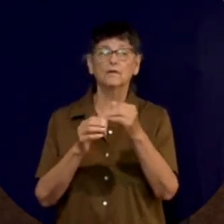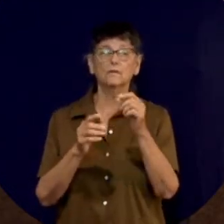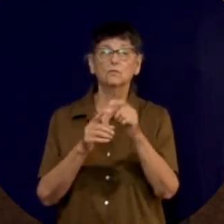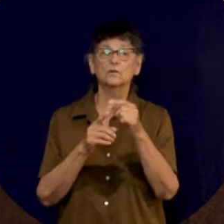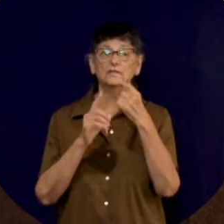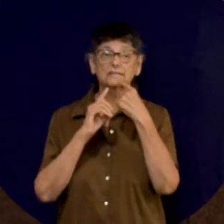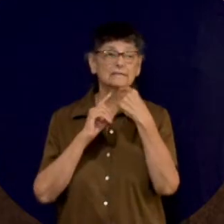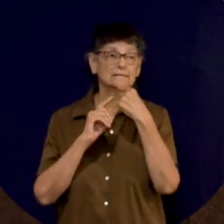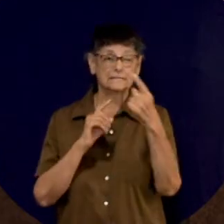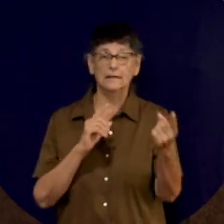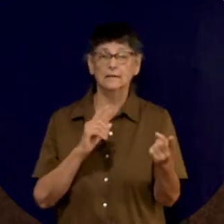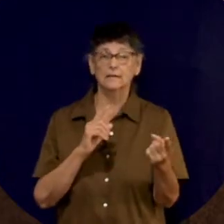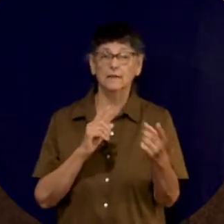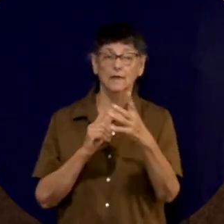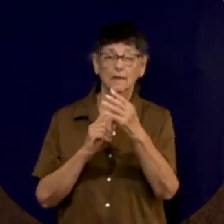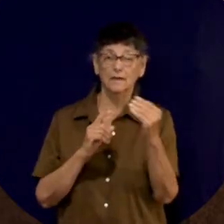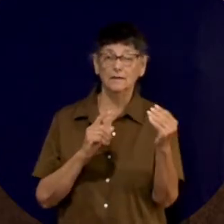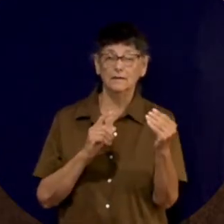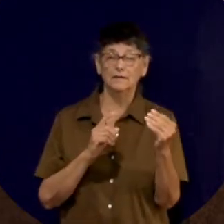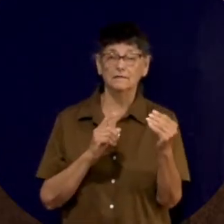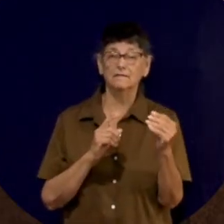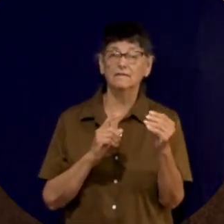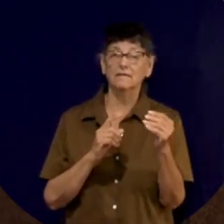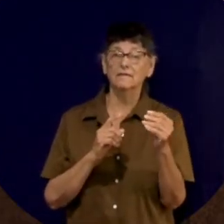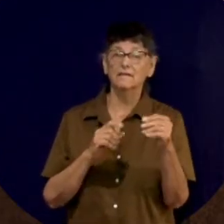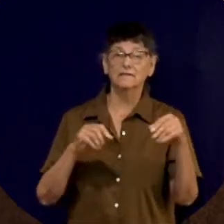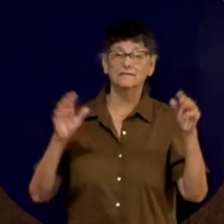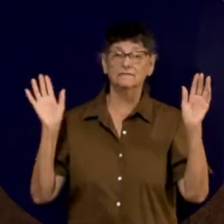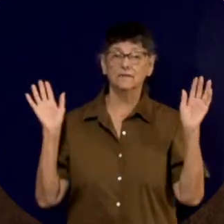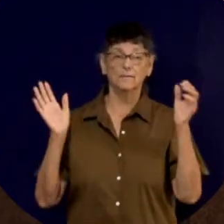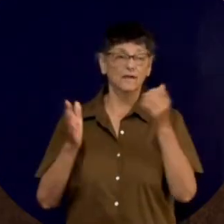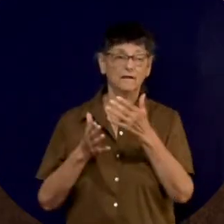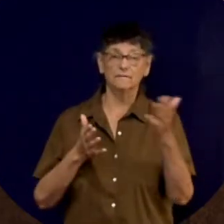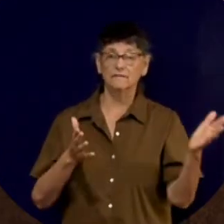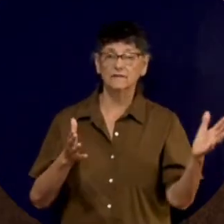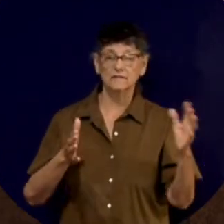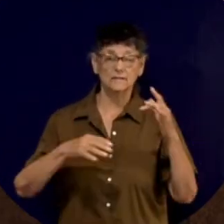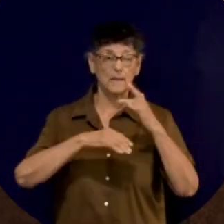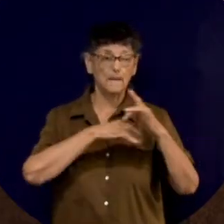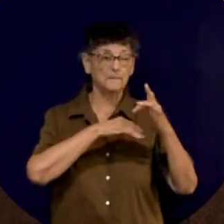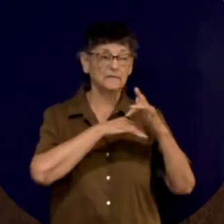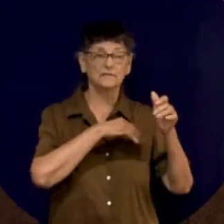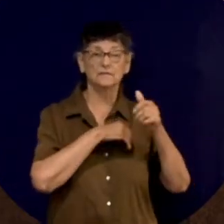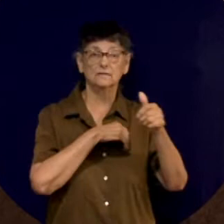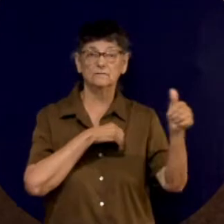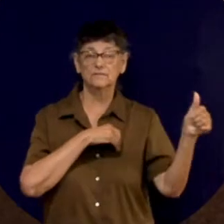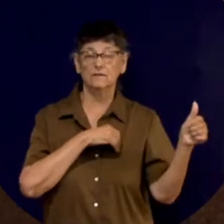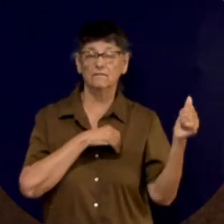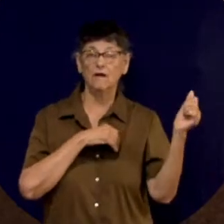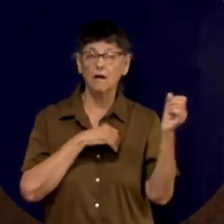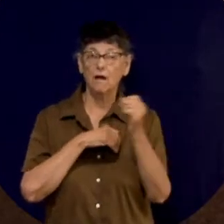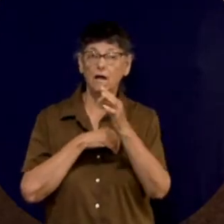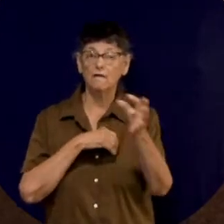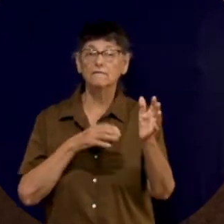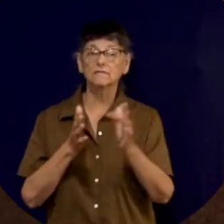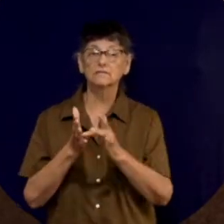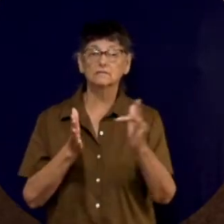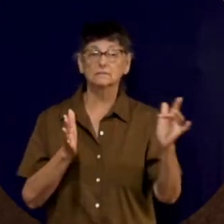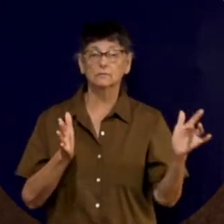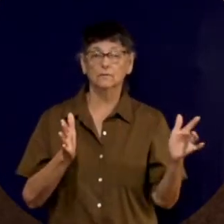tell. And he gives up everything. He empties himself of his